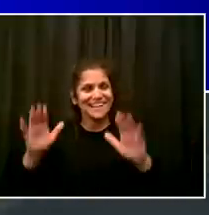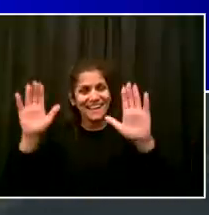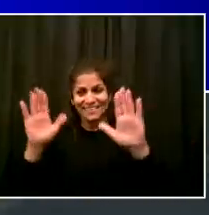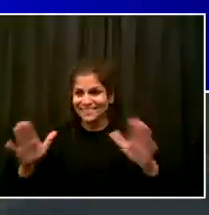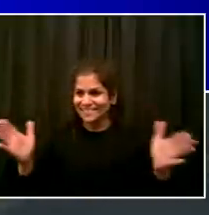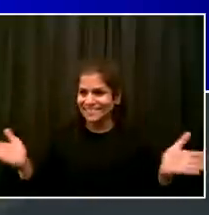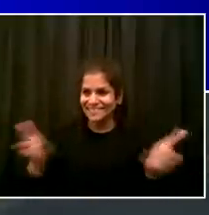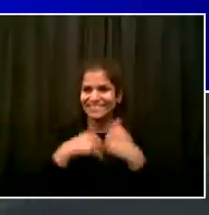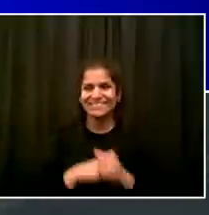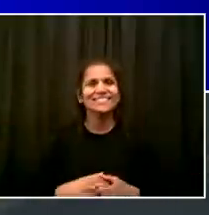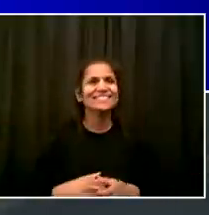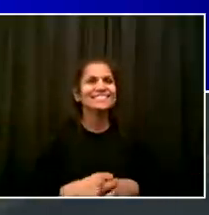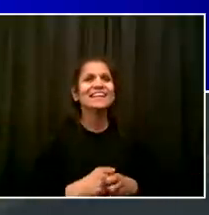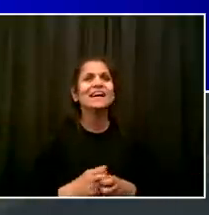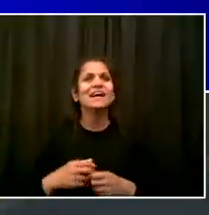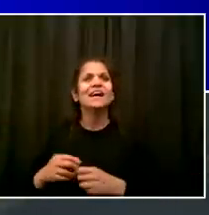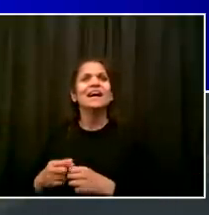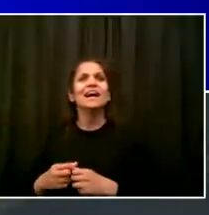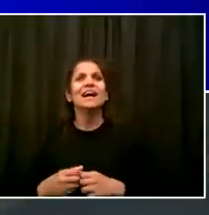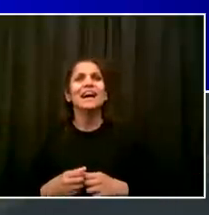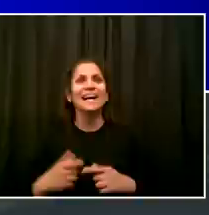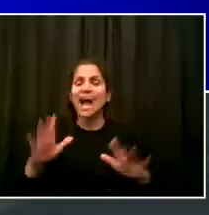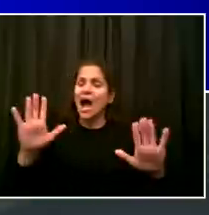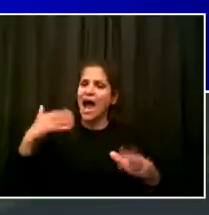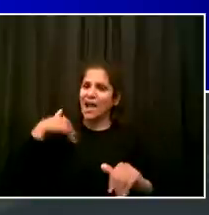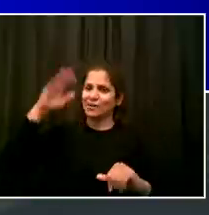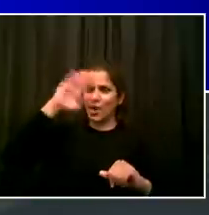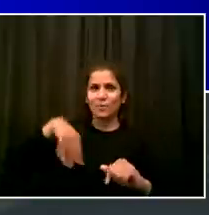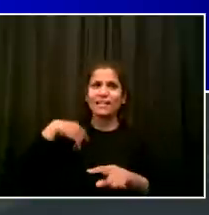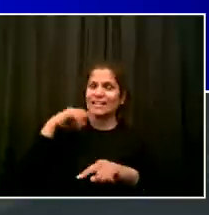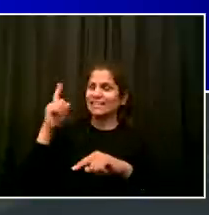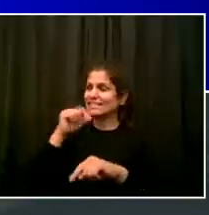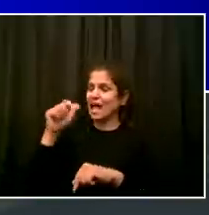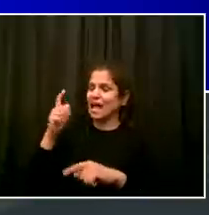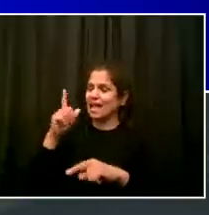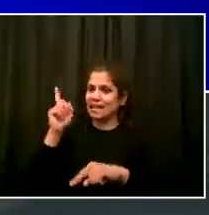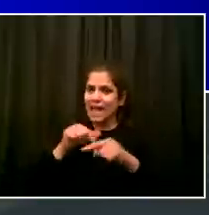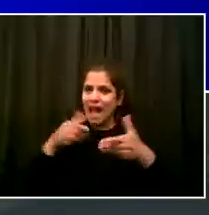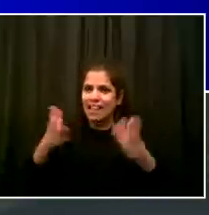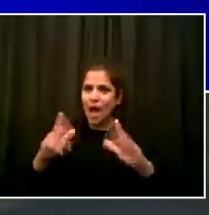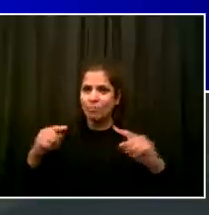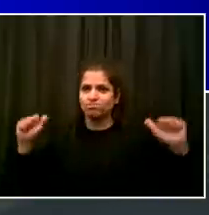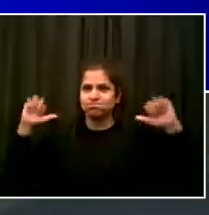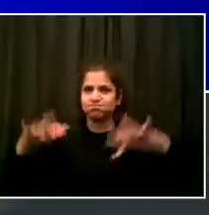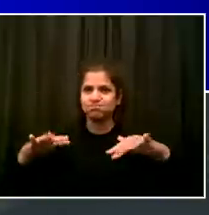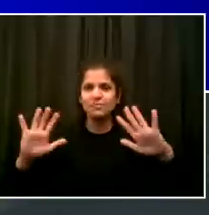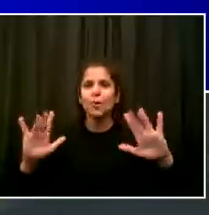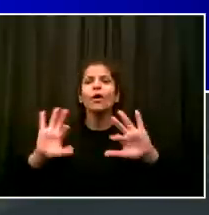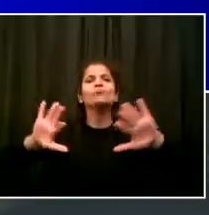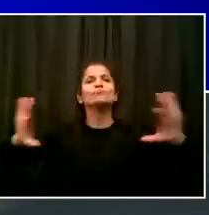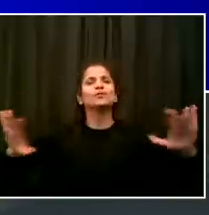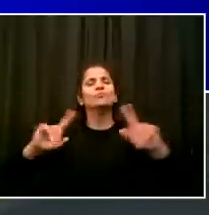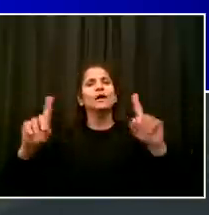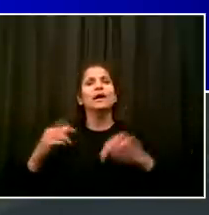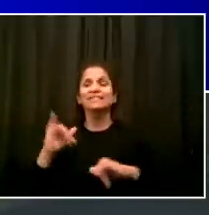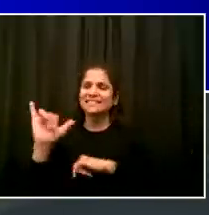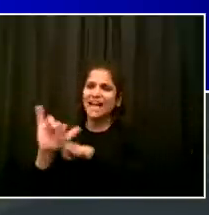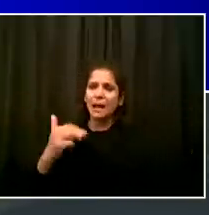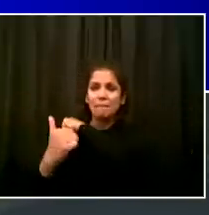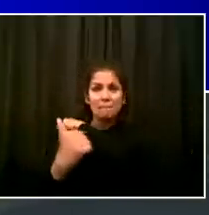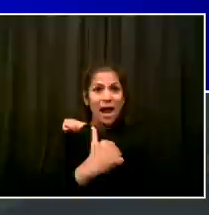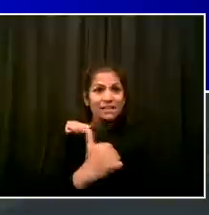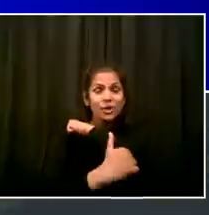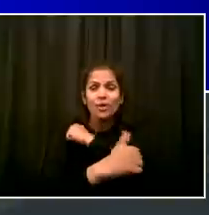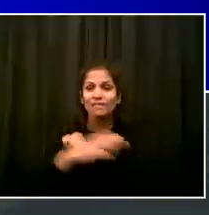great faiths together are dealing with the challenge of having their holidays during this crisis, and yet there is also a message